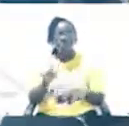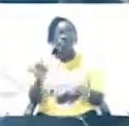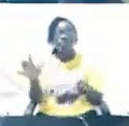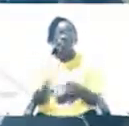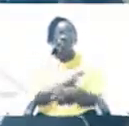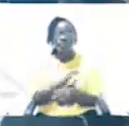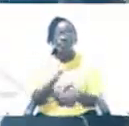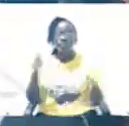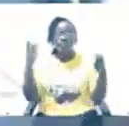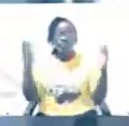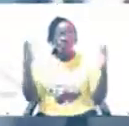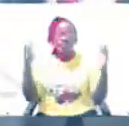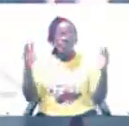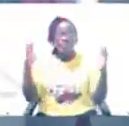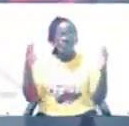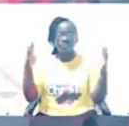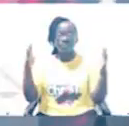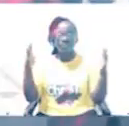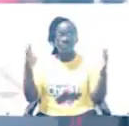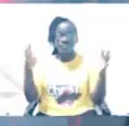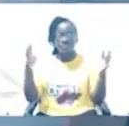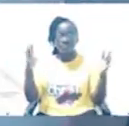Jesus is merciful. Give them a clap offering. Let them come.